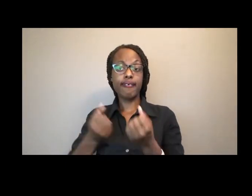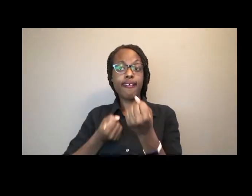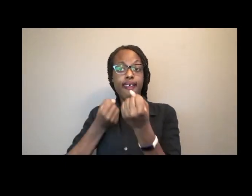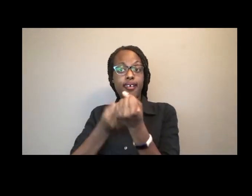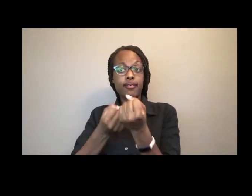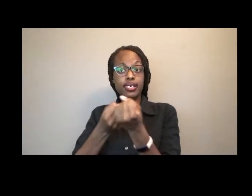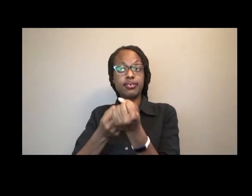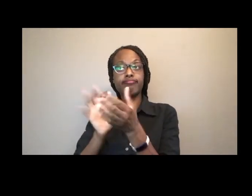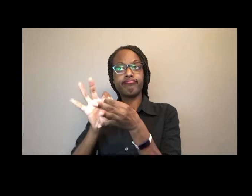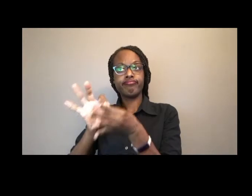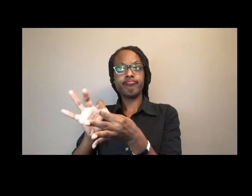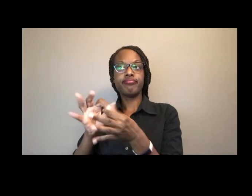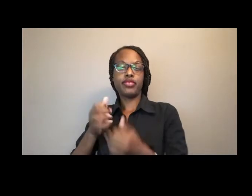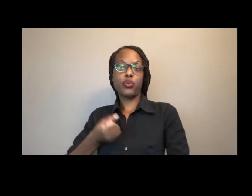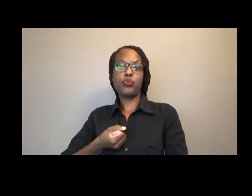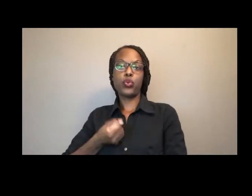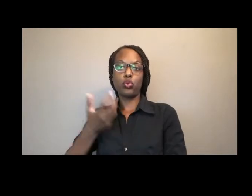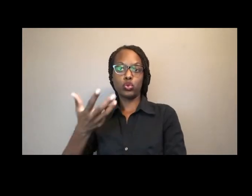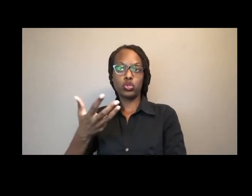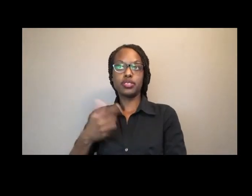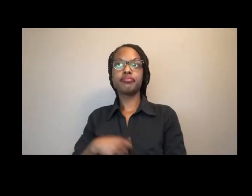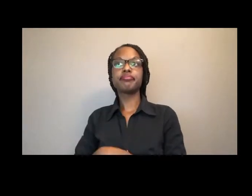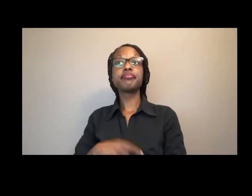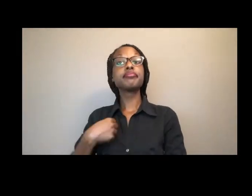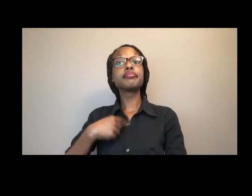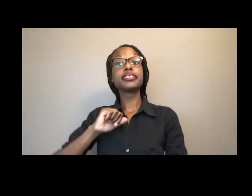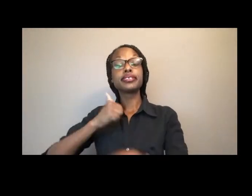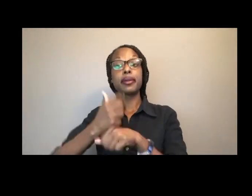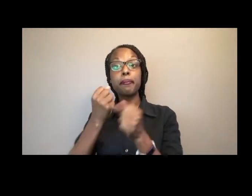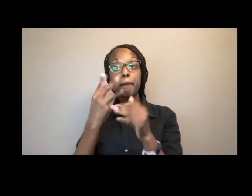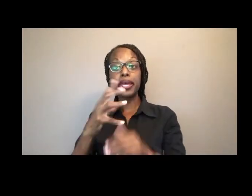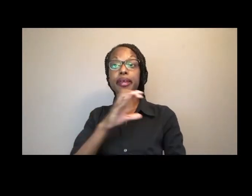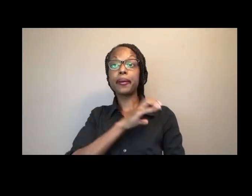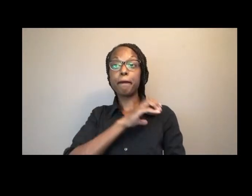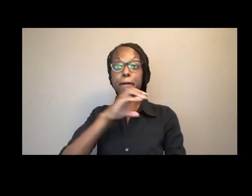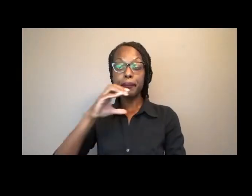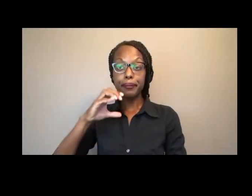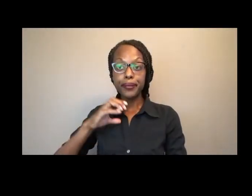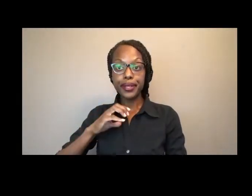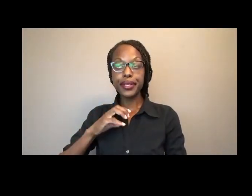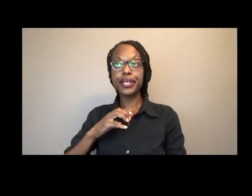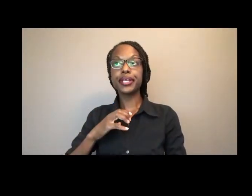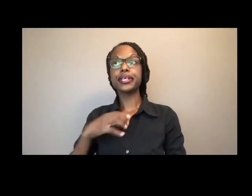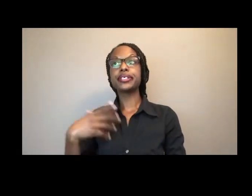formed many committees and